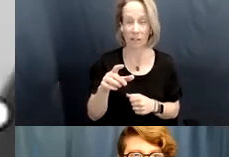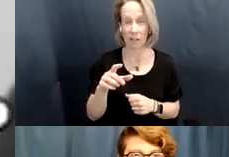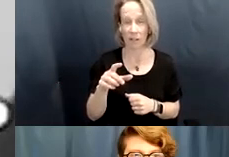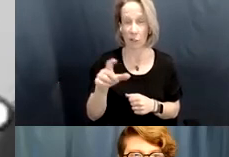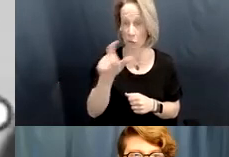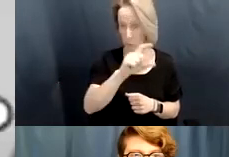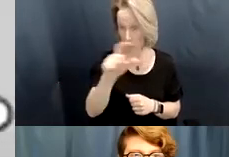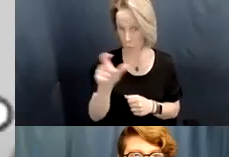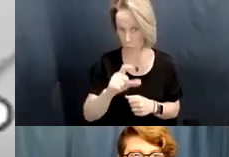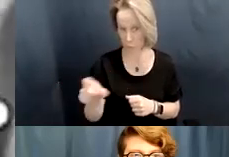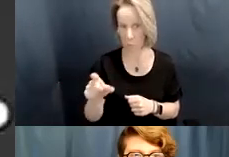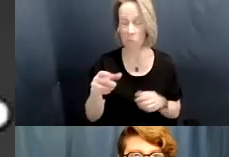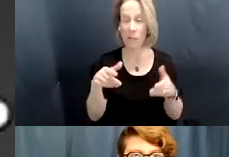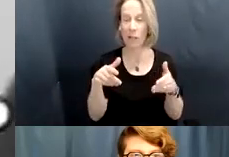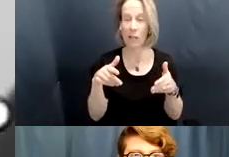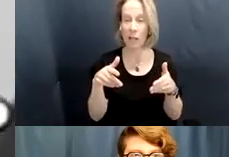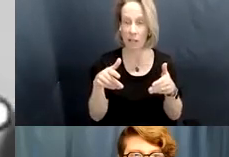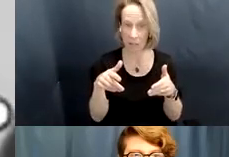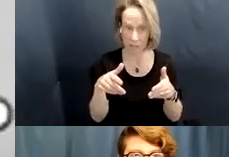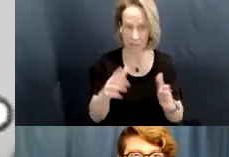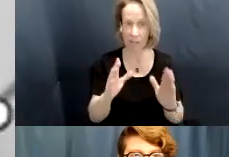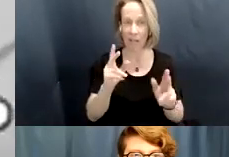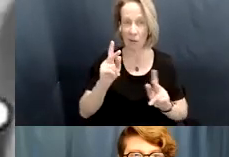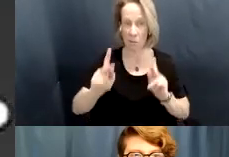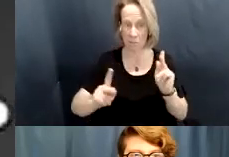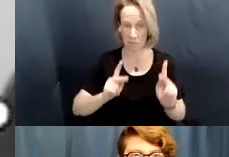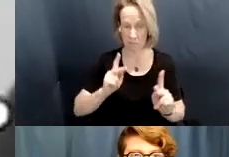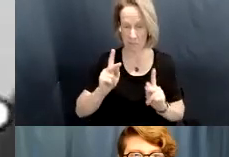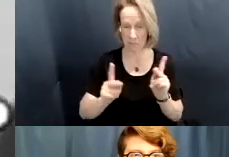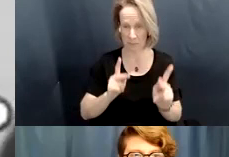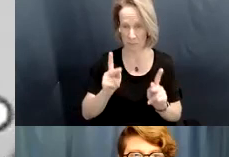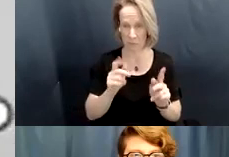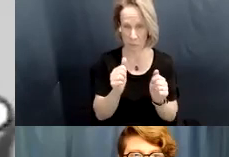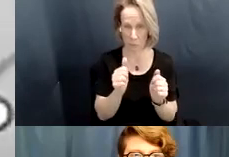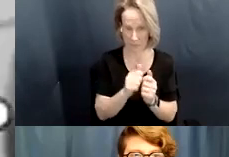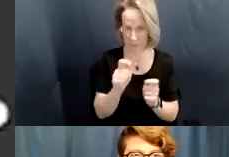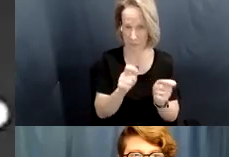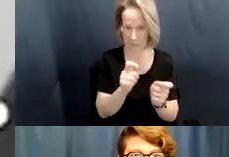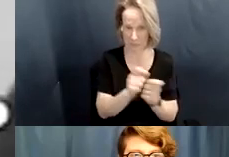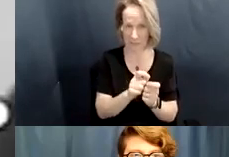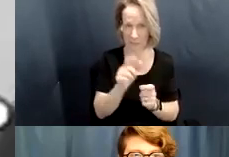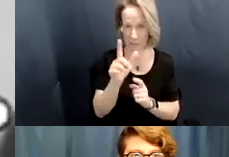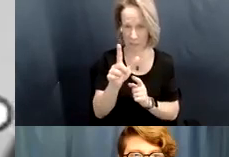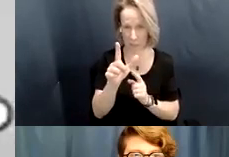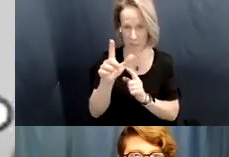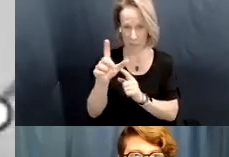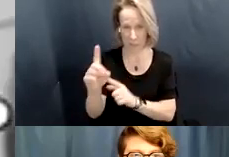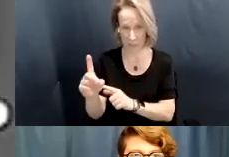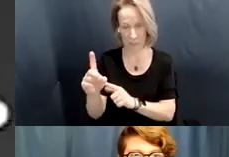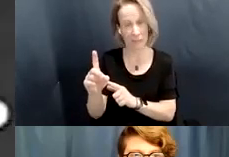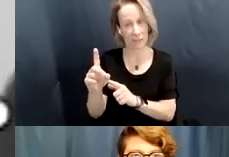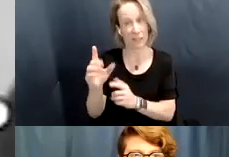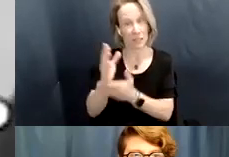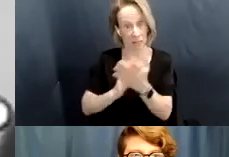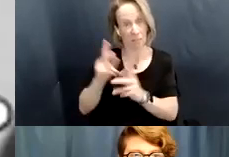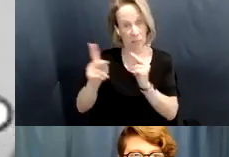allowing people with certain learning disabilities the ability to truly focus. But for